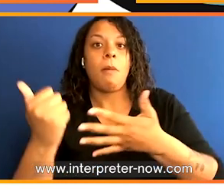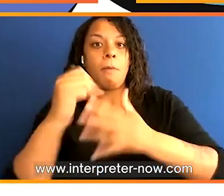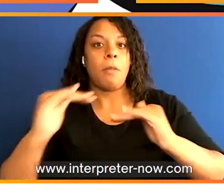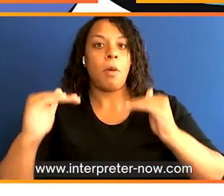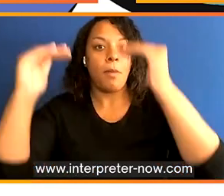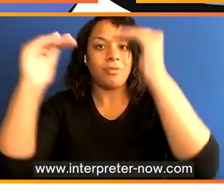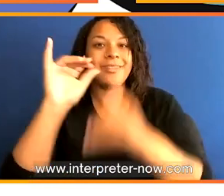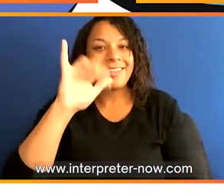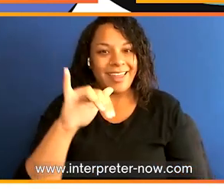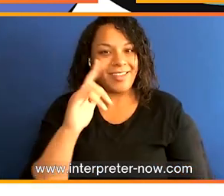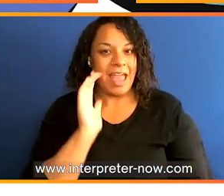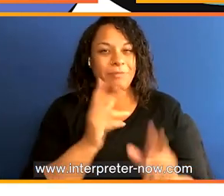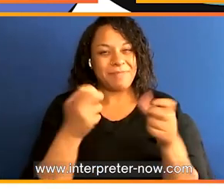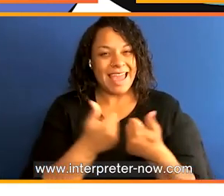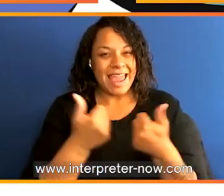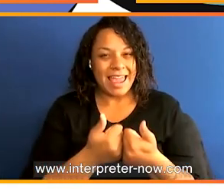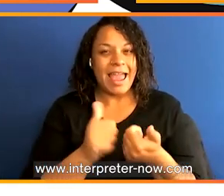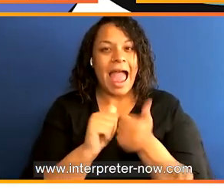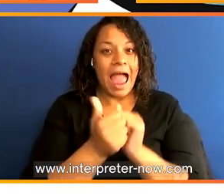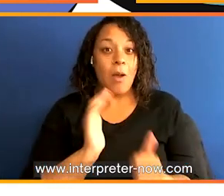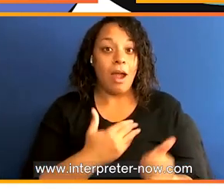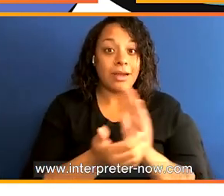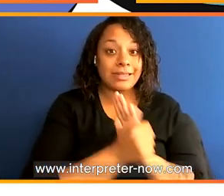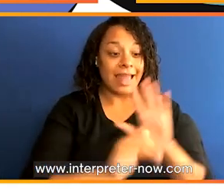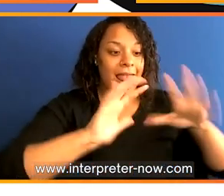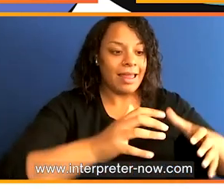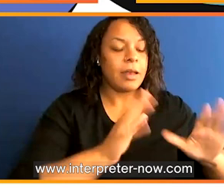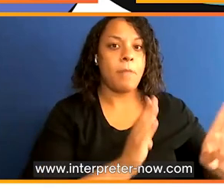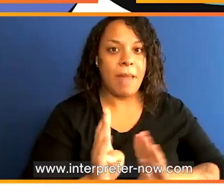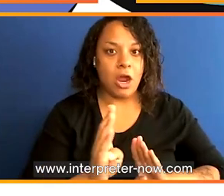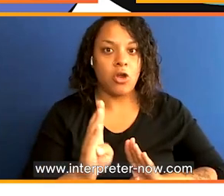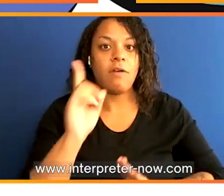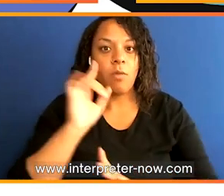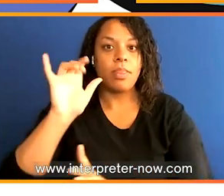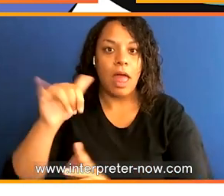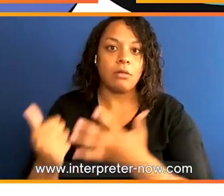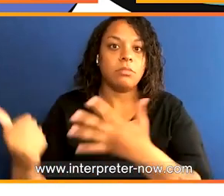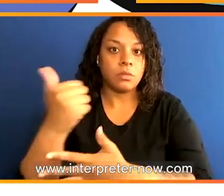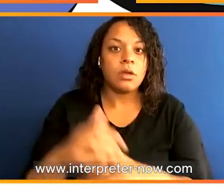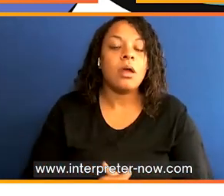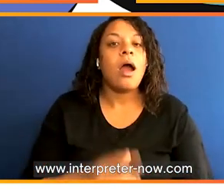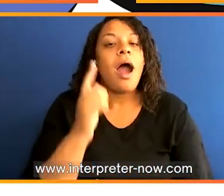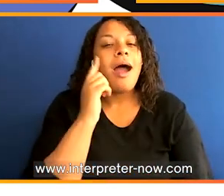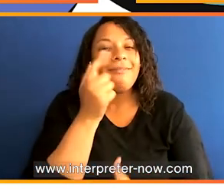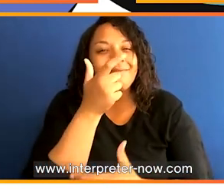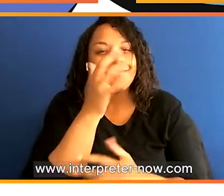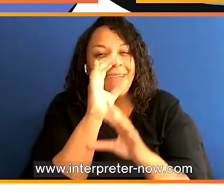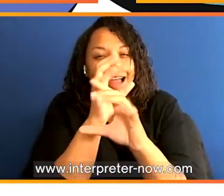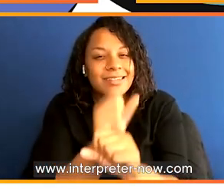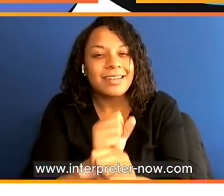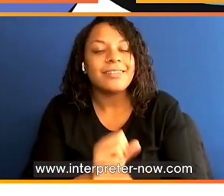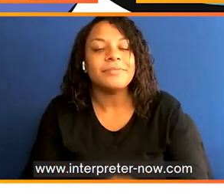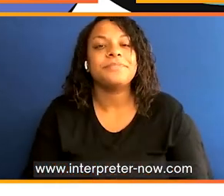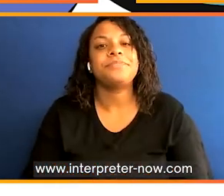know, that was the whole game. Like, how do you get talent ready? And I think that was really fascinating to me. I